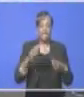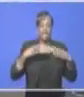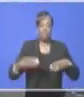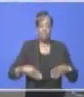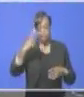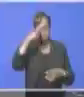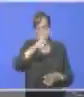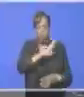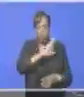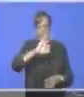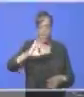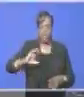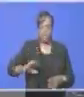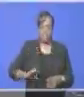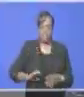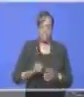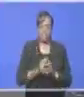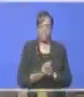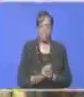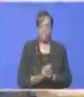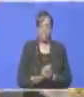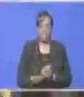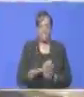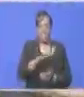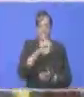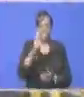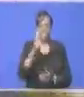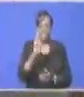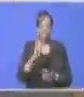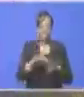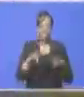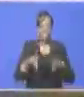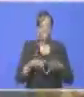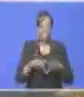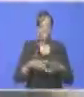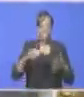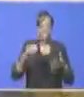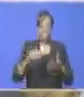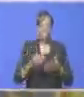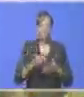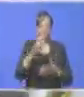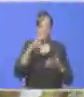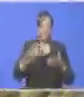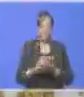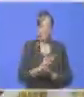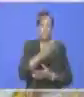with 59.27 points, and in seventh position was the New Vikings with